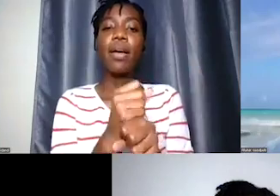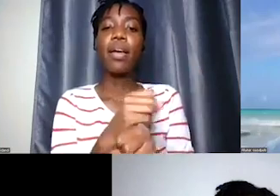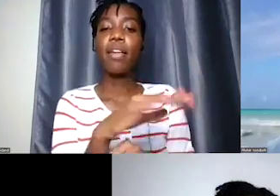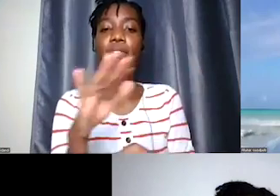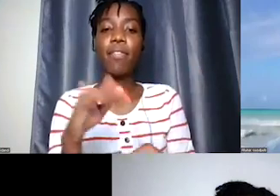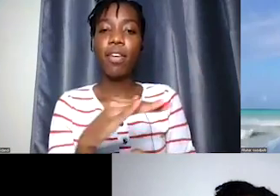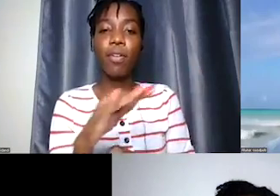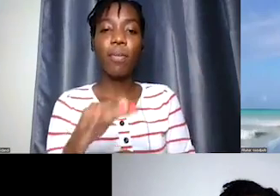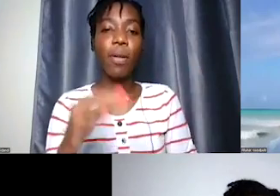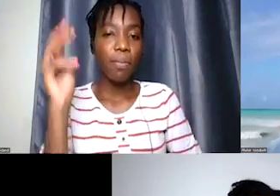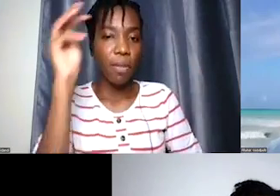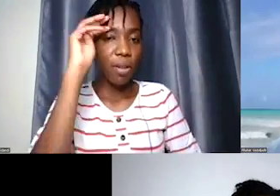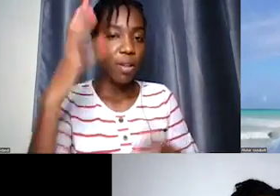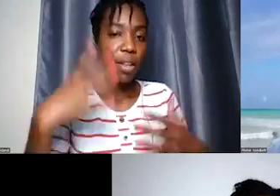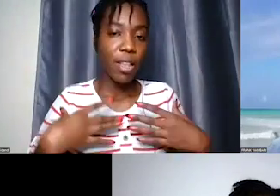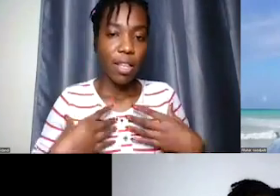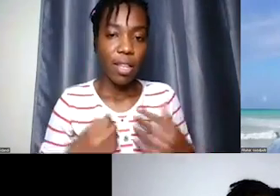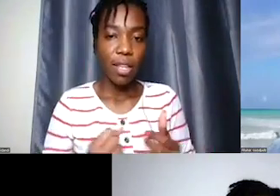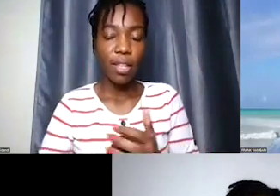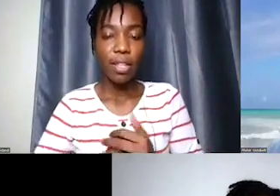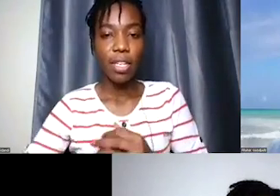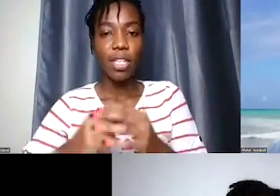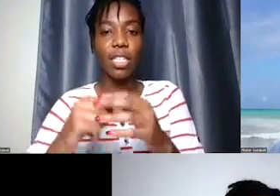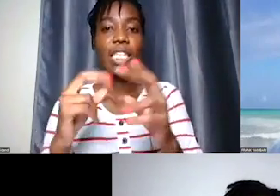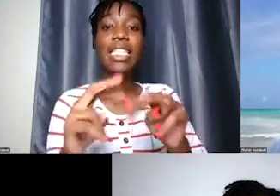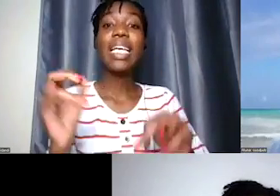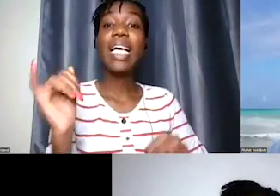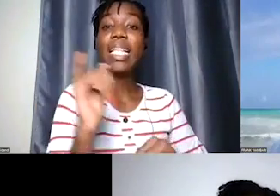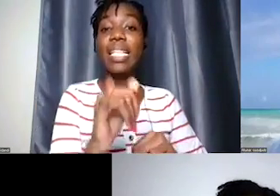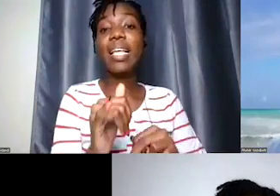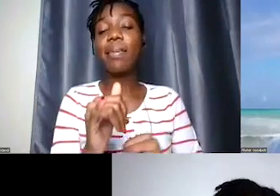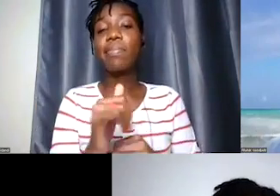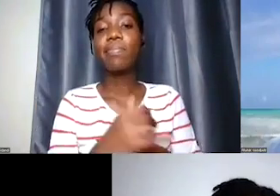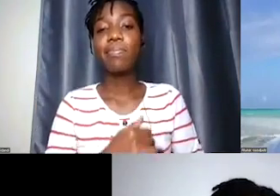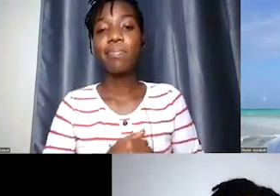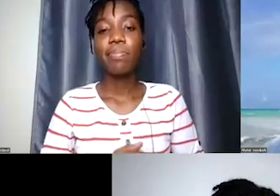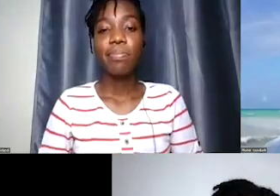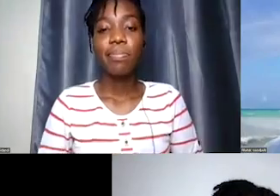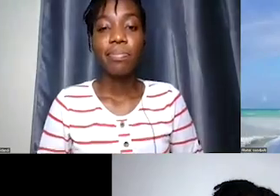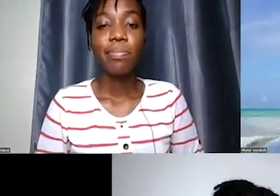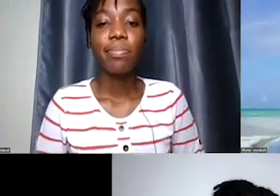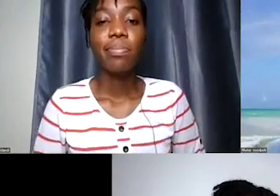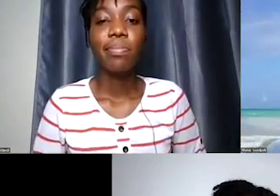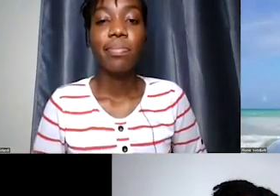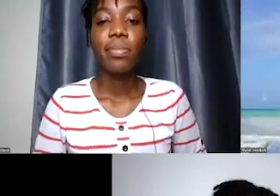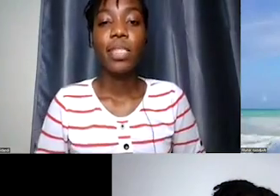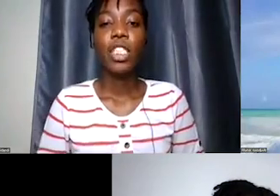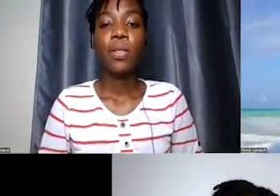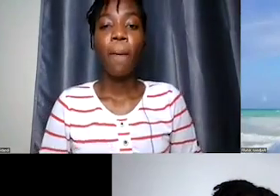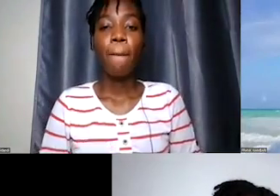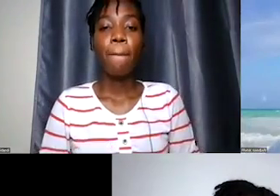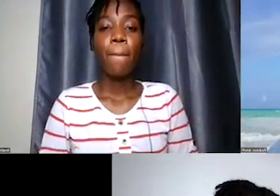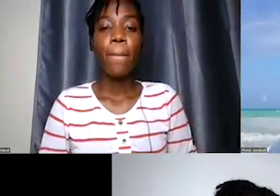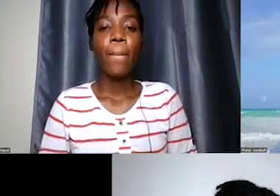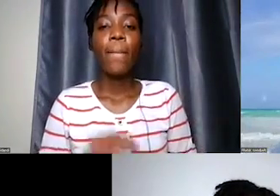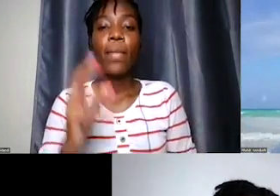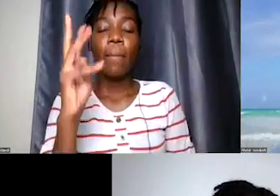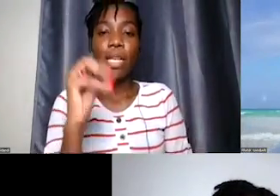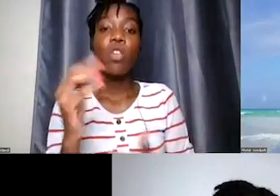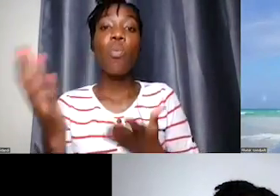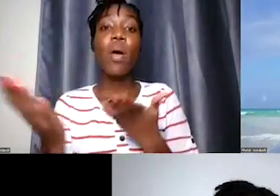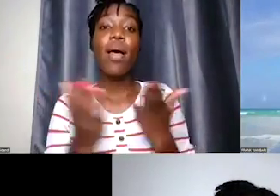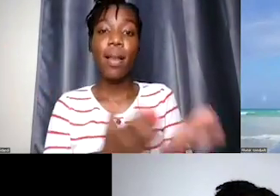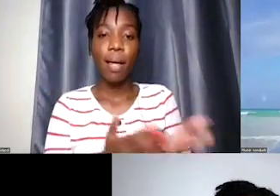perspective. You can check that out on our YouTube channel. It's actually there. And yeah, Mercy, welcome. You're a first time here. Welcome,